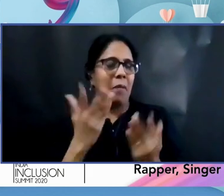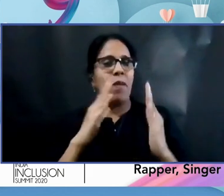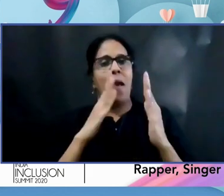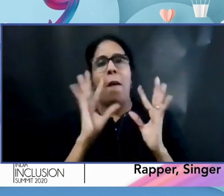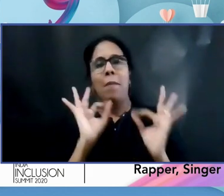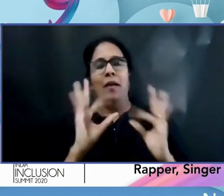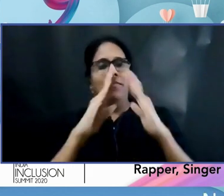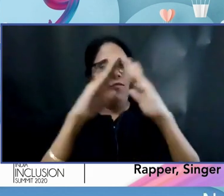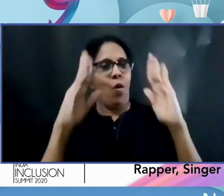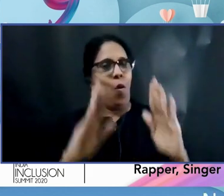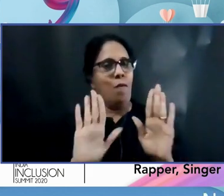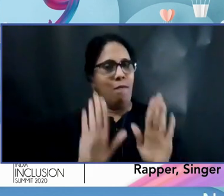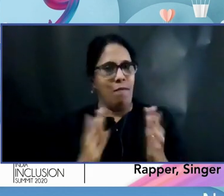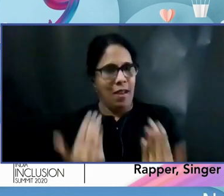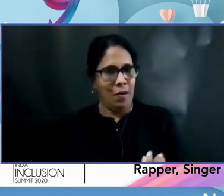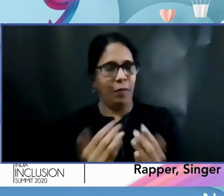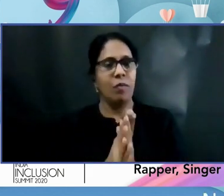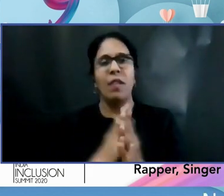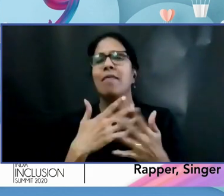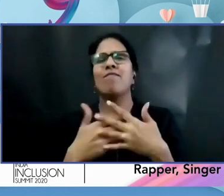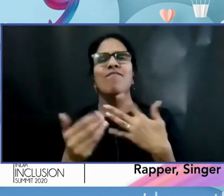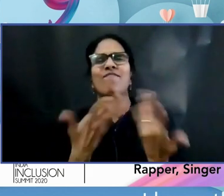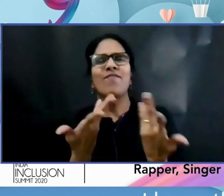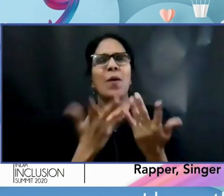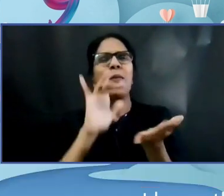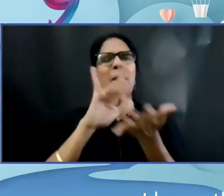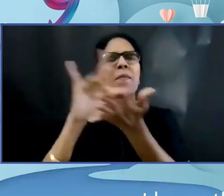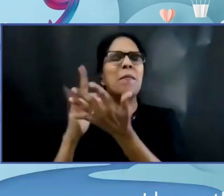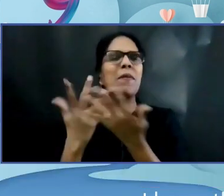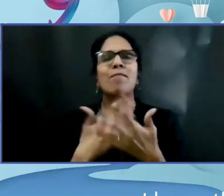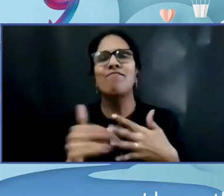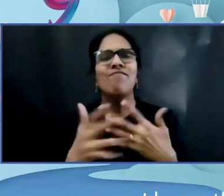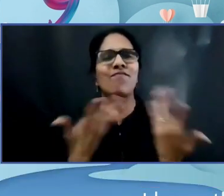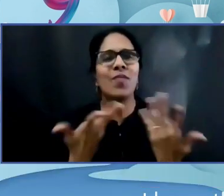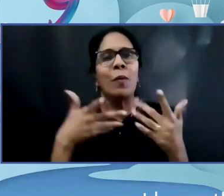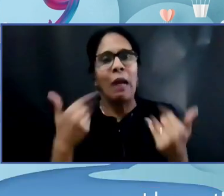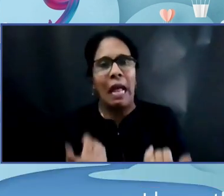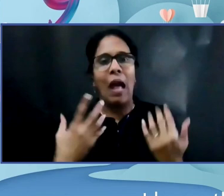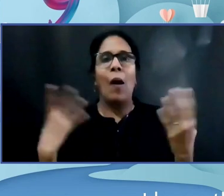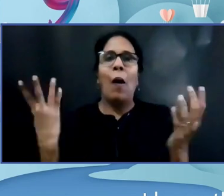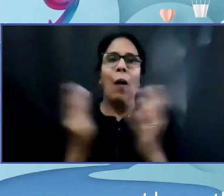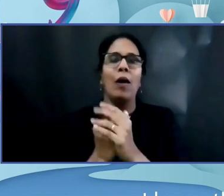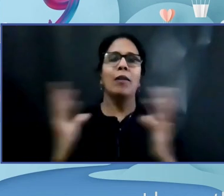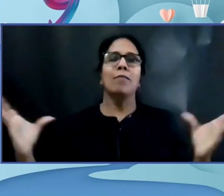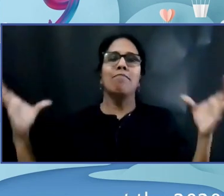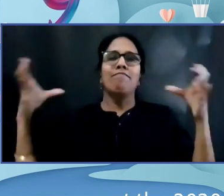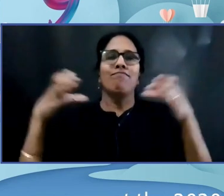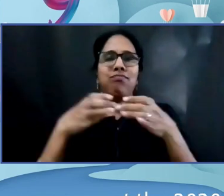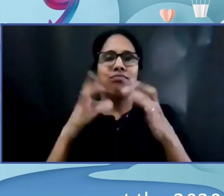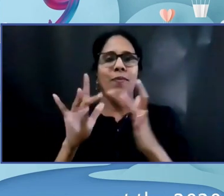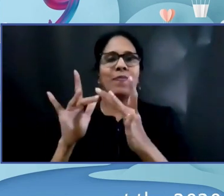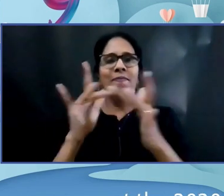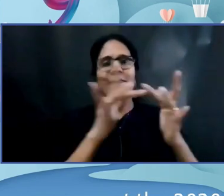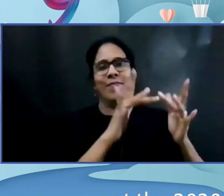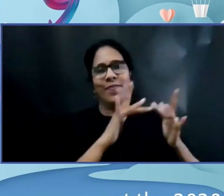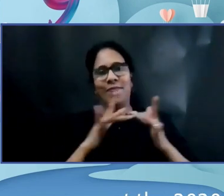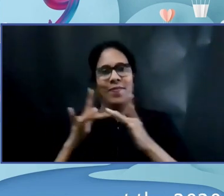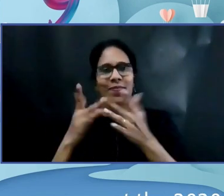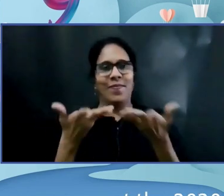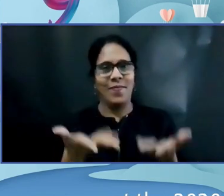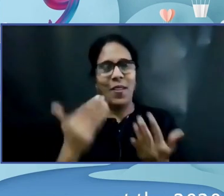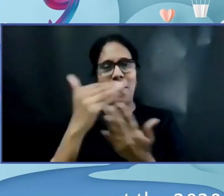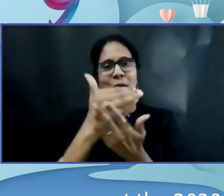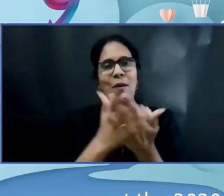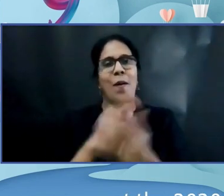today. No matter where we are though, I know that we are all digitally gathered here at the 2020